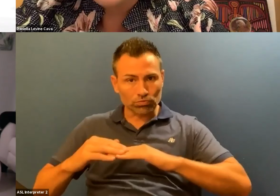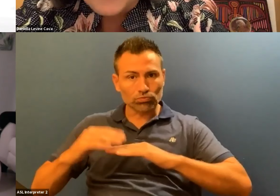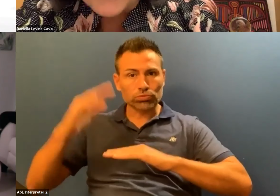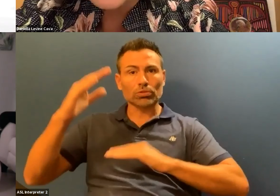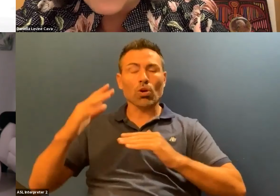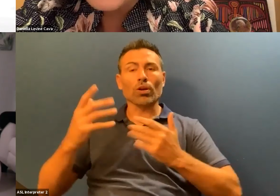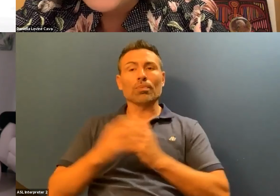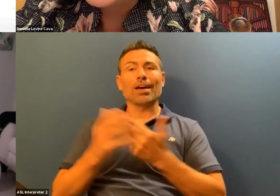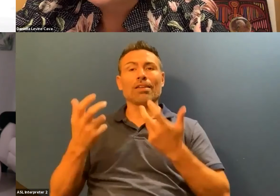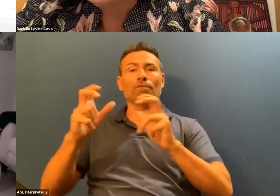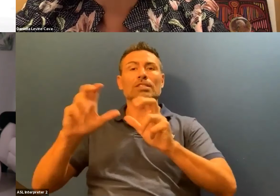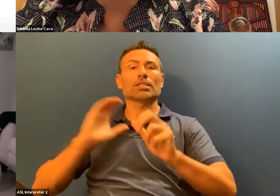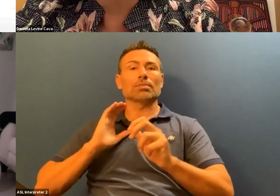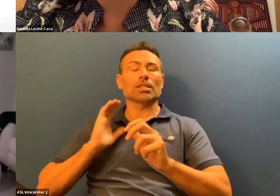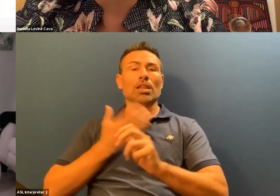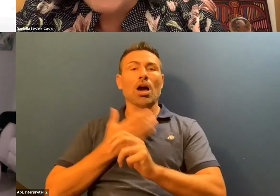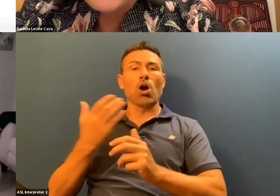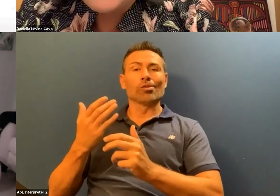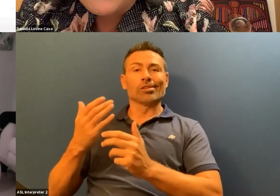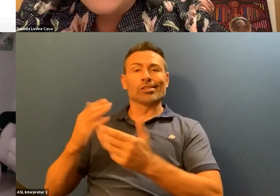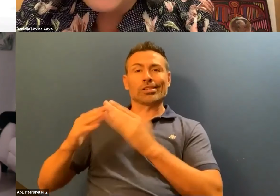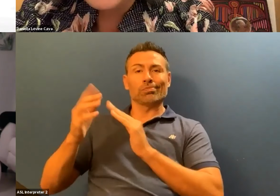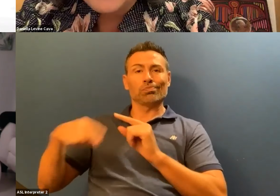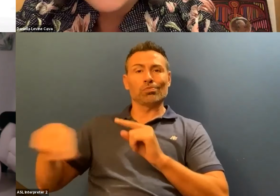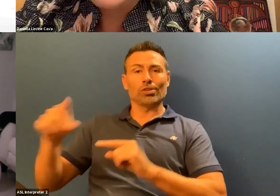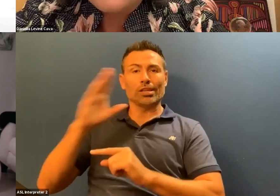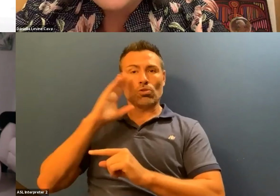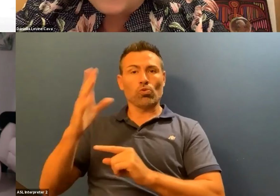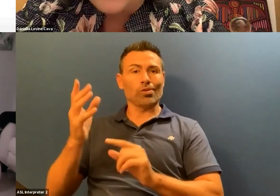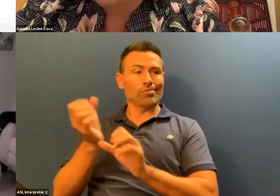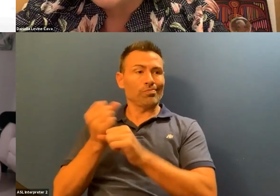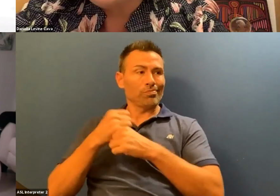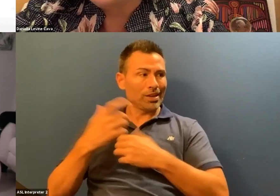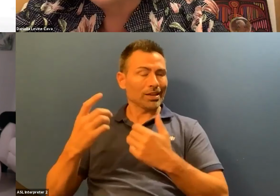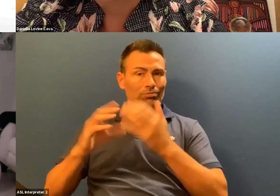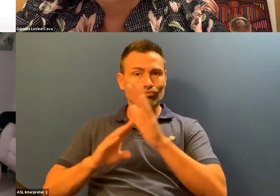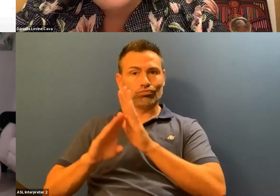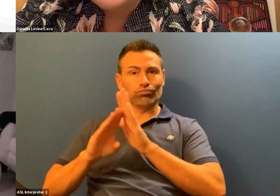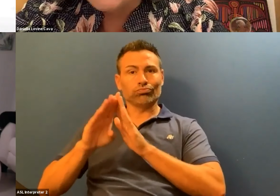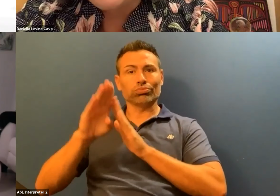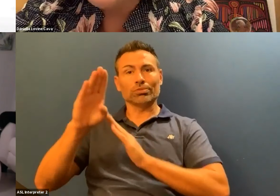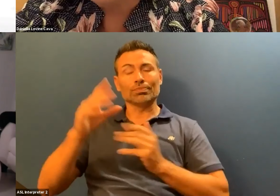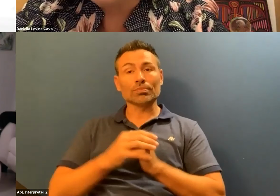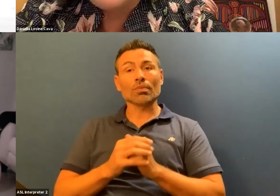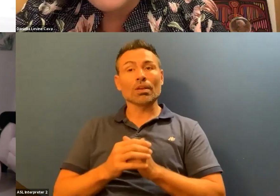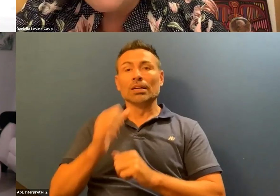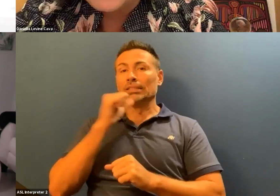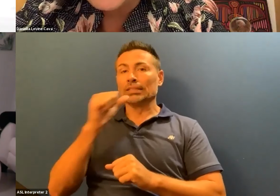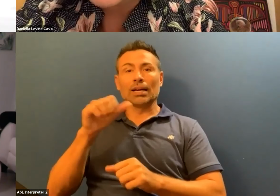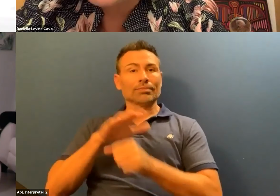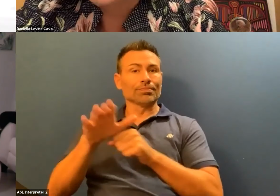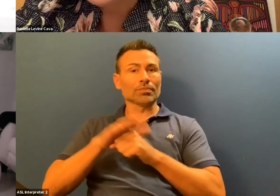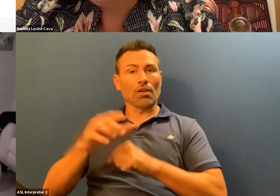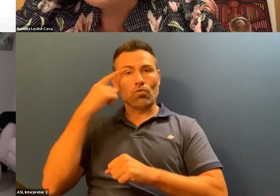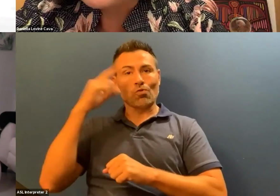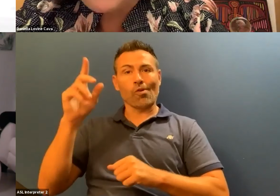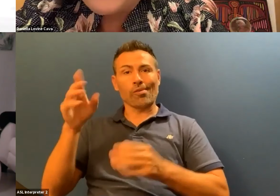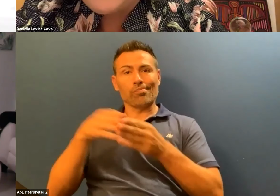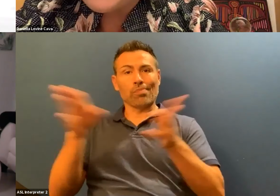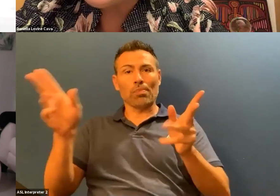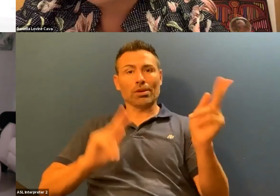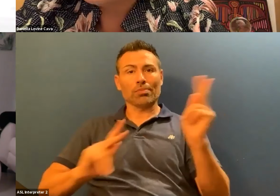forgotten corners of our community, will create a rising tide that will truly lift all of our boats. It's not enough for public officials to pay